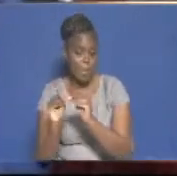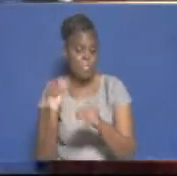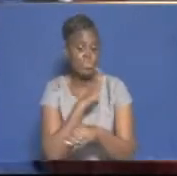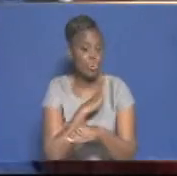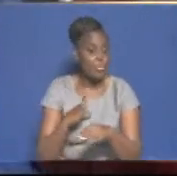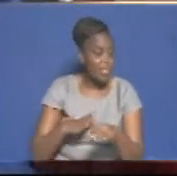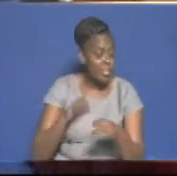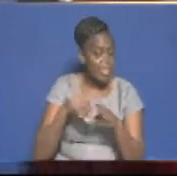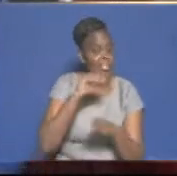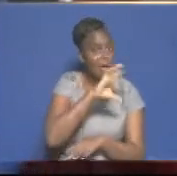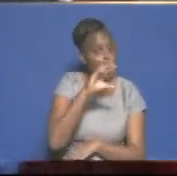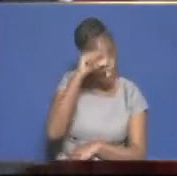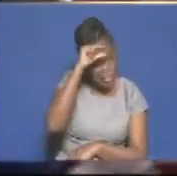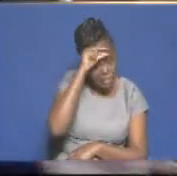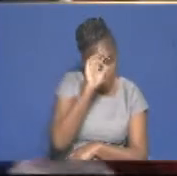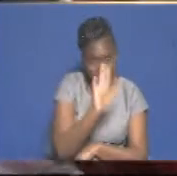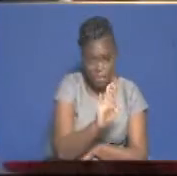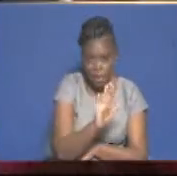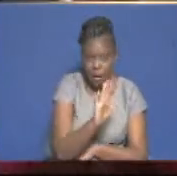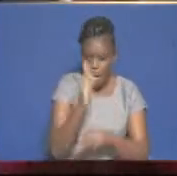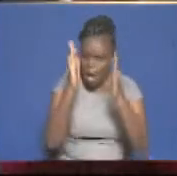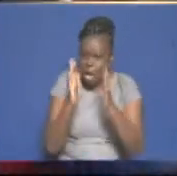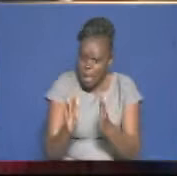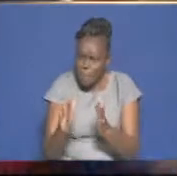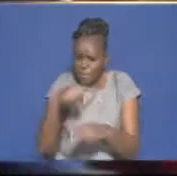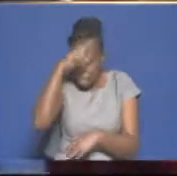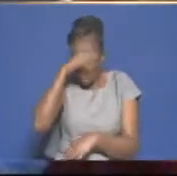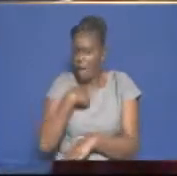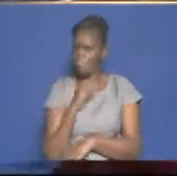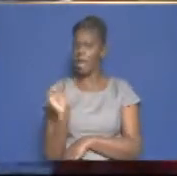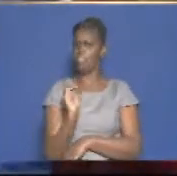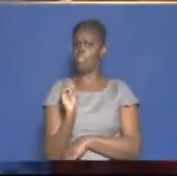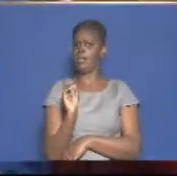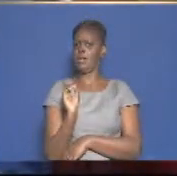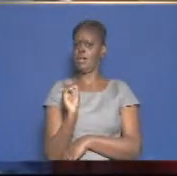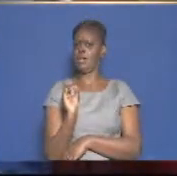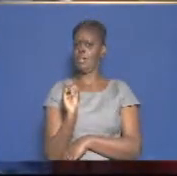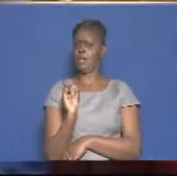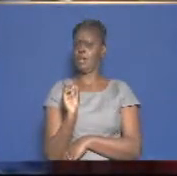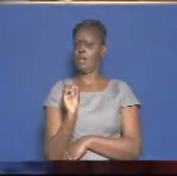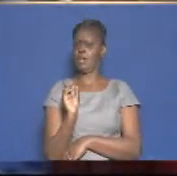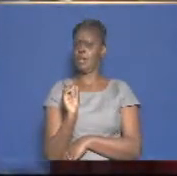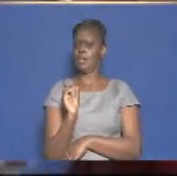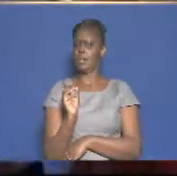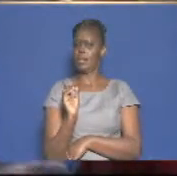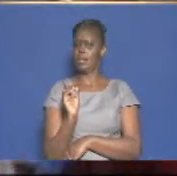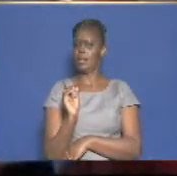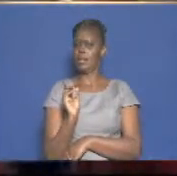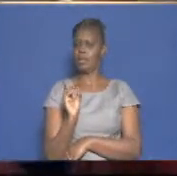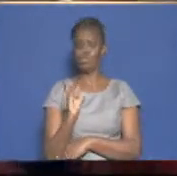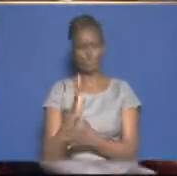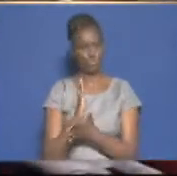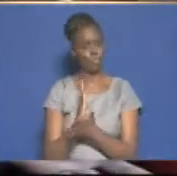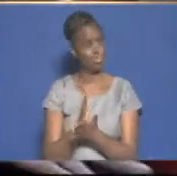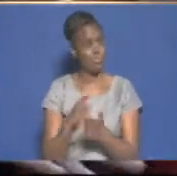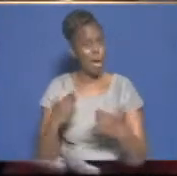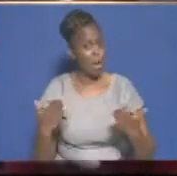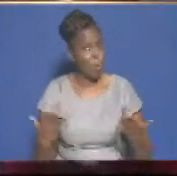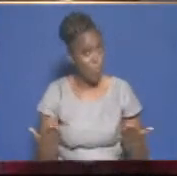county to be someone who doesn't have a degree like it is in Homa Bay County? I mean, surely,